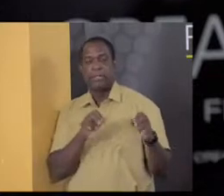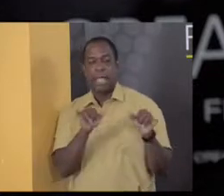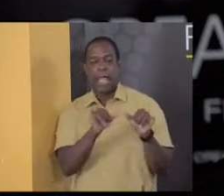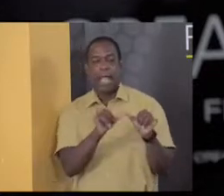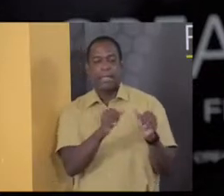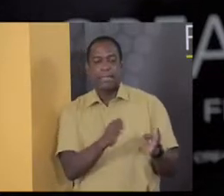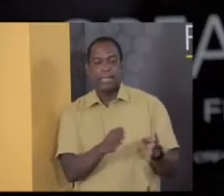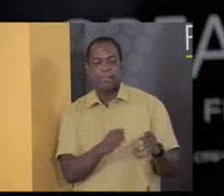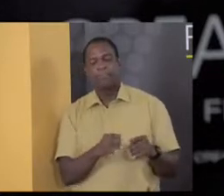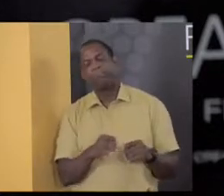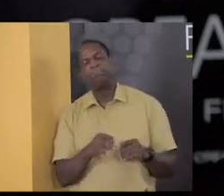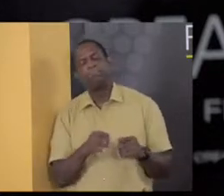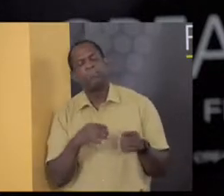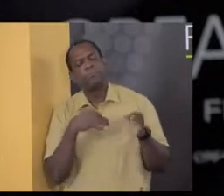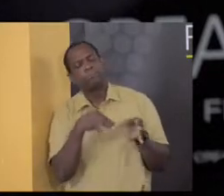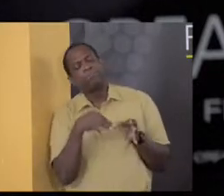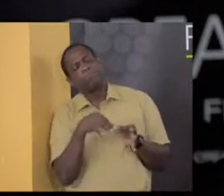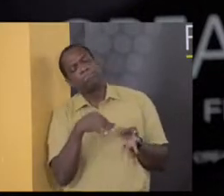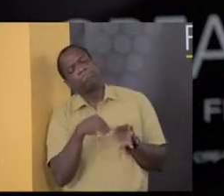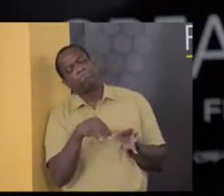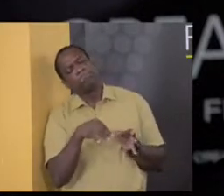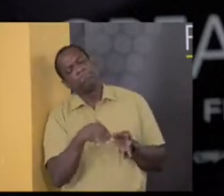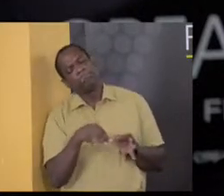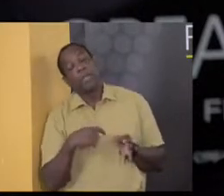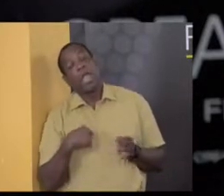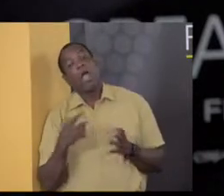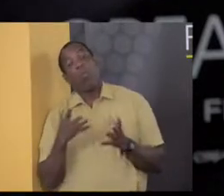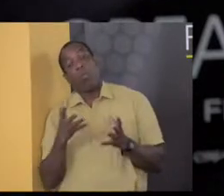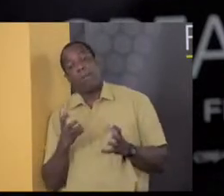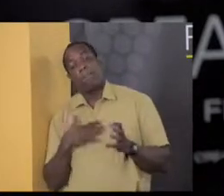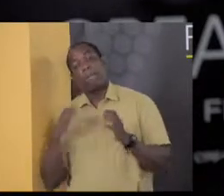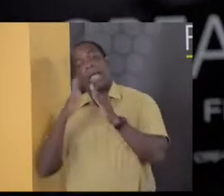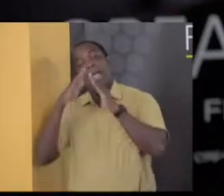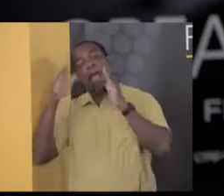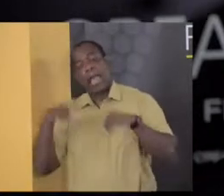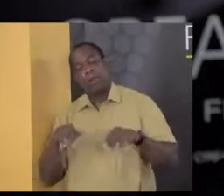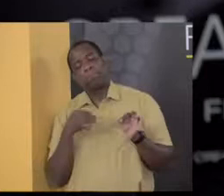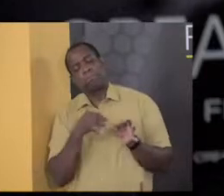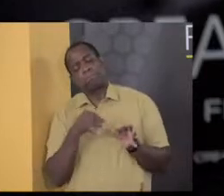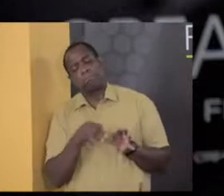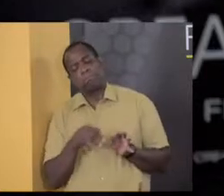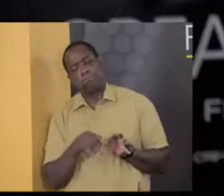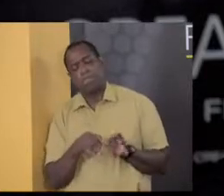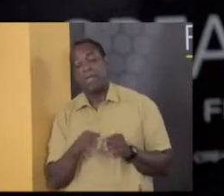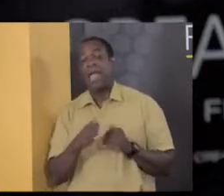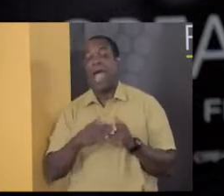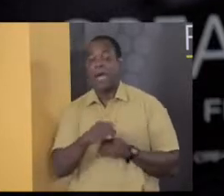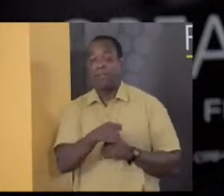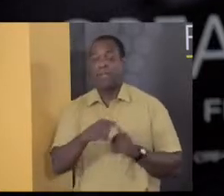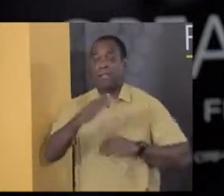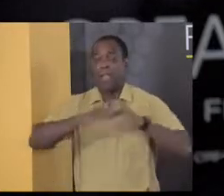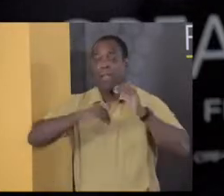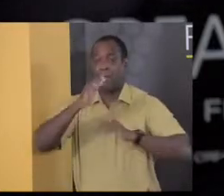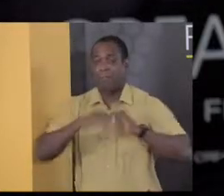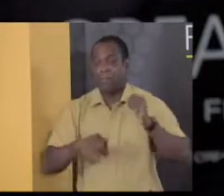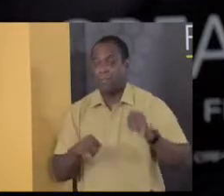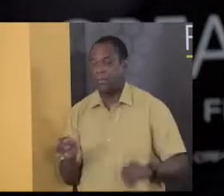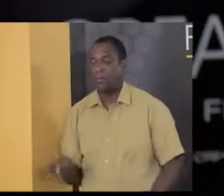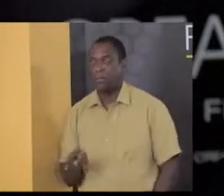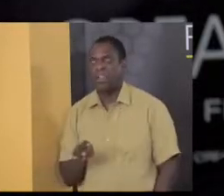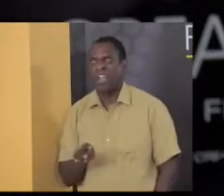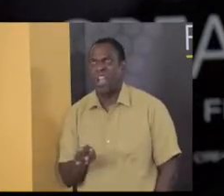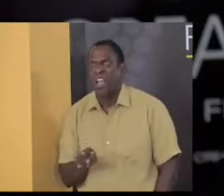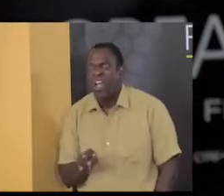likely you will not get exactly what you want. Because you envision something and then you communicate that to someone